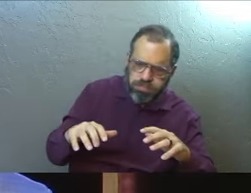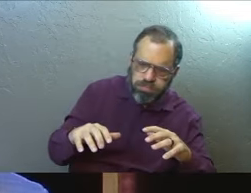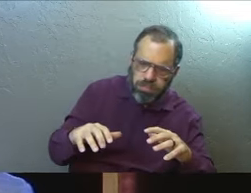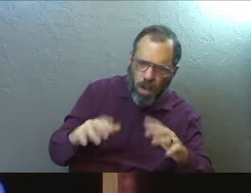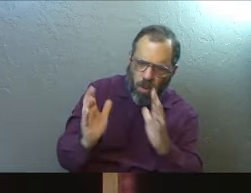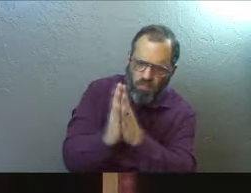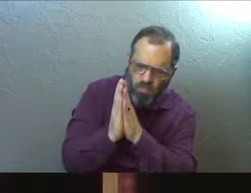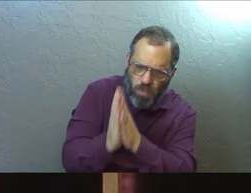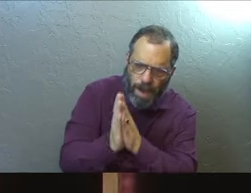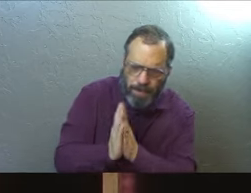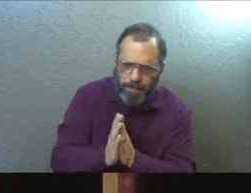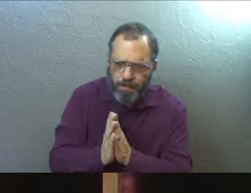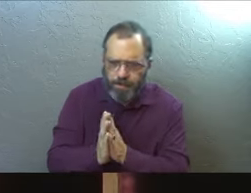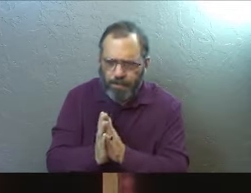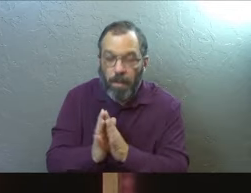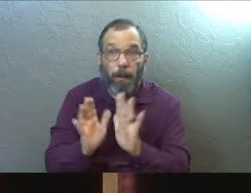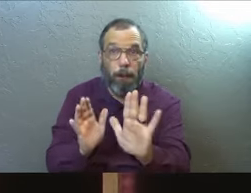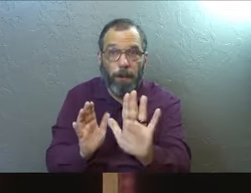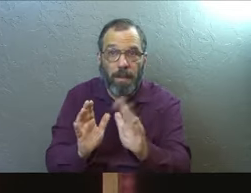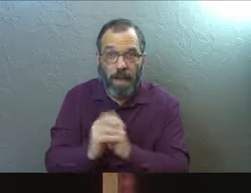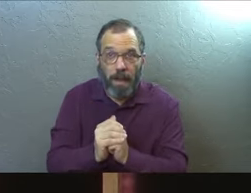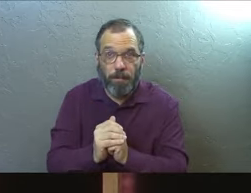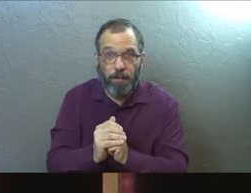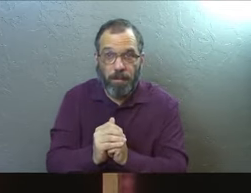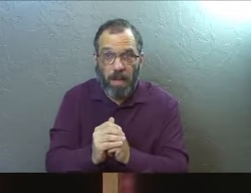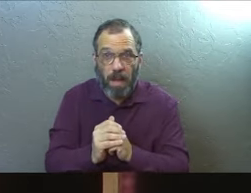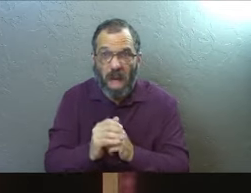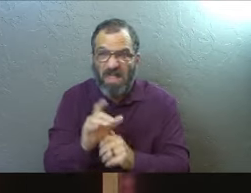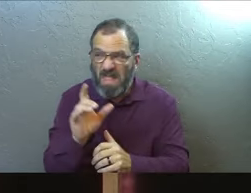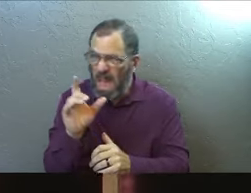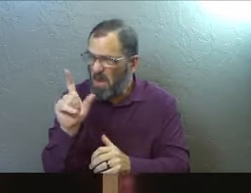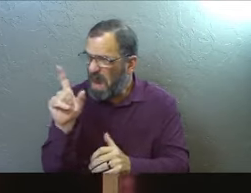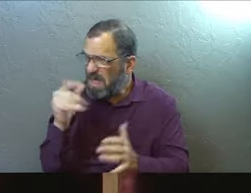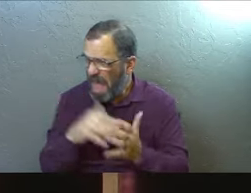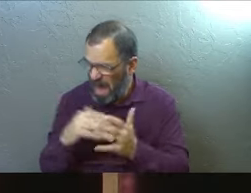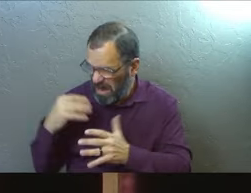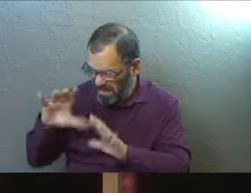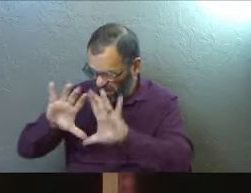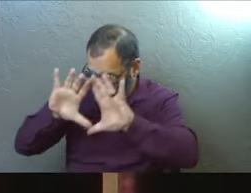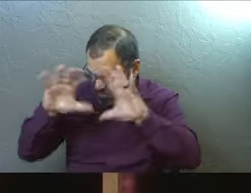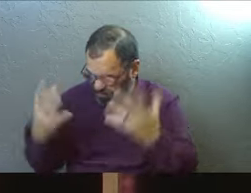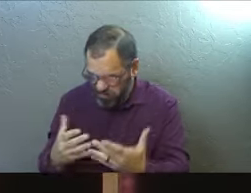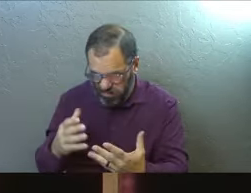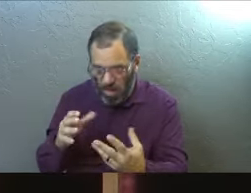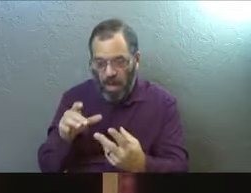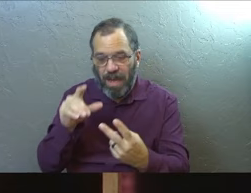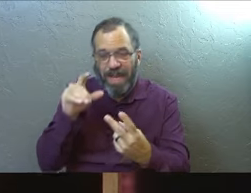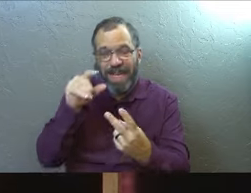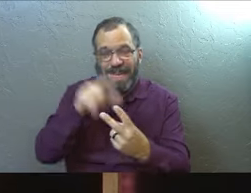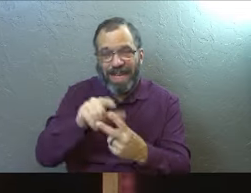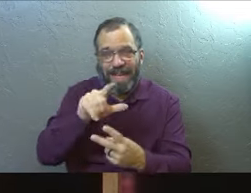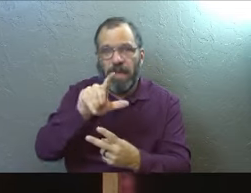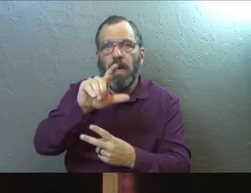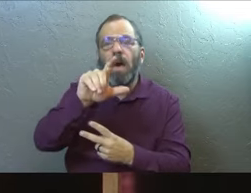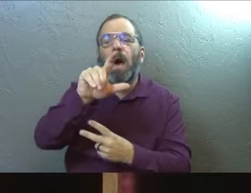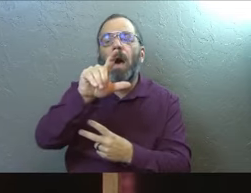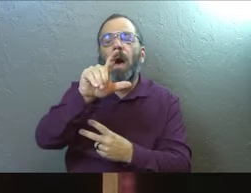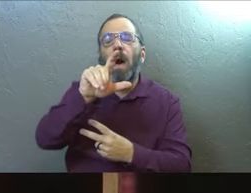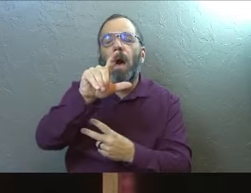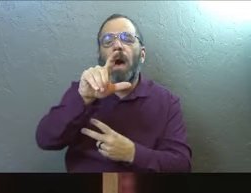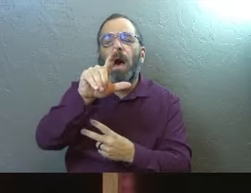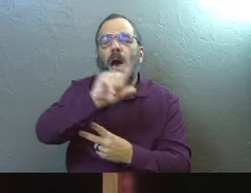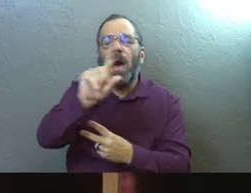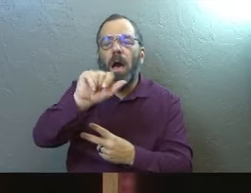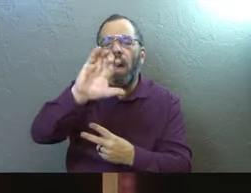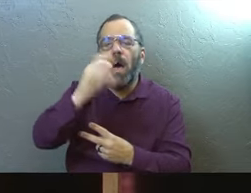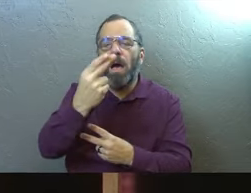outside praying. So out of the 1,000 of people in the division of Abijah, he was chosen by lot to be